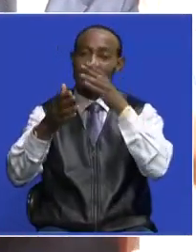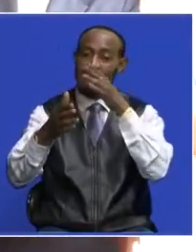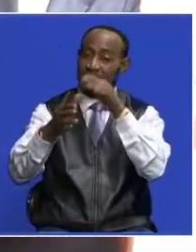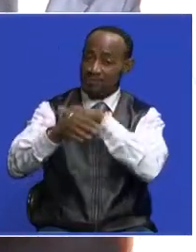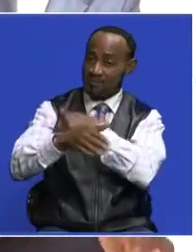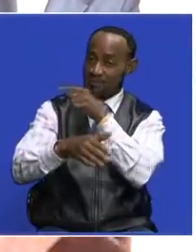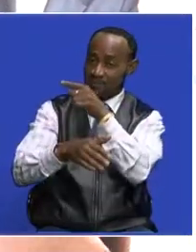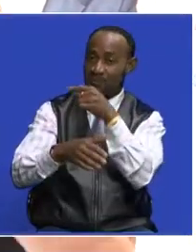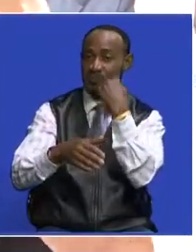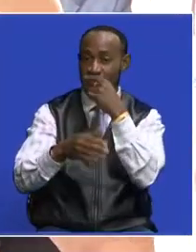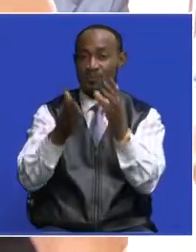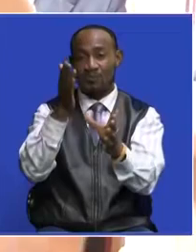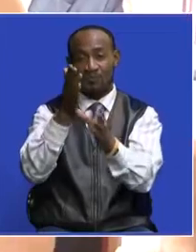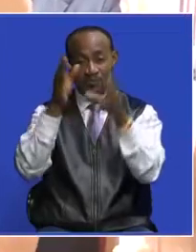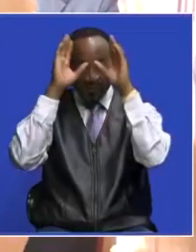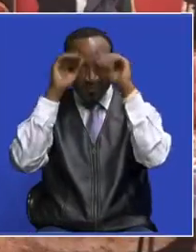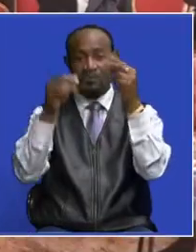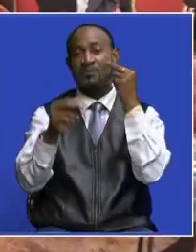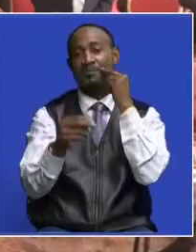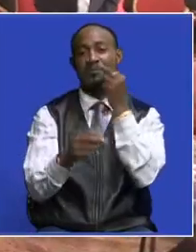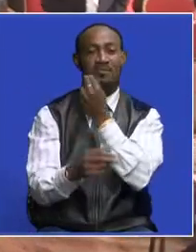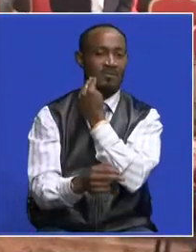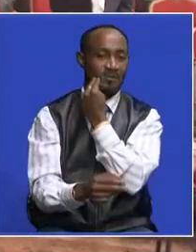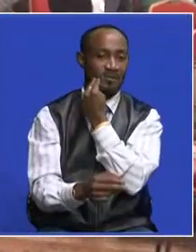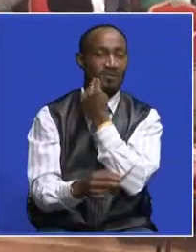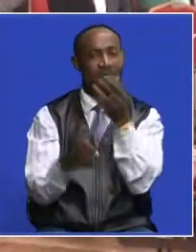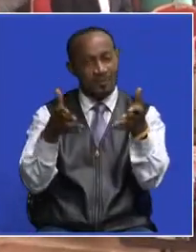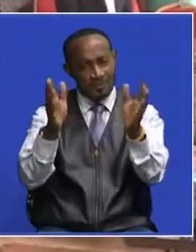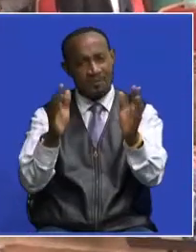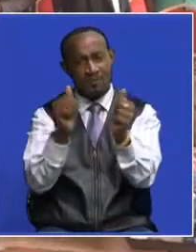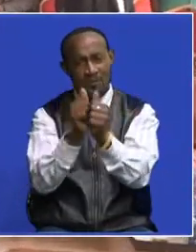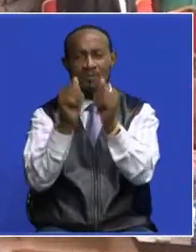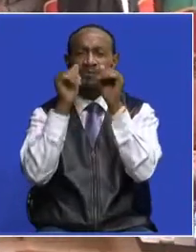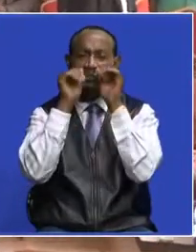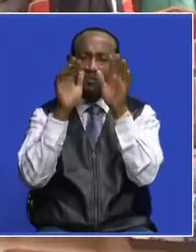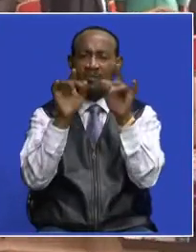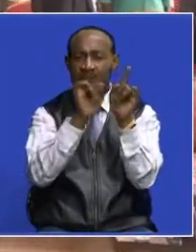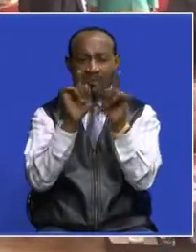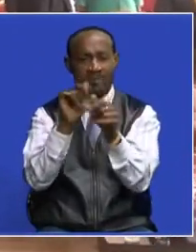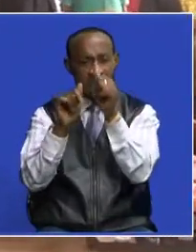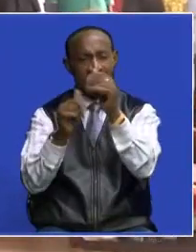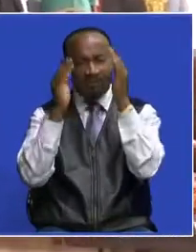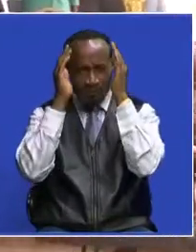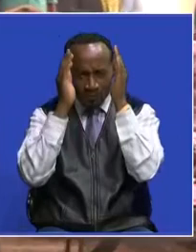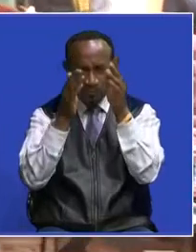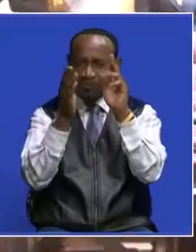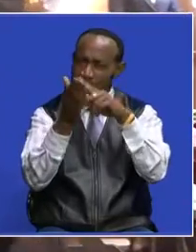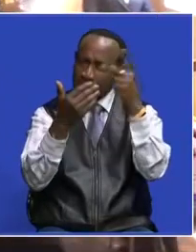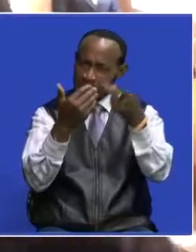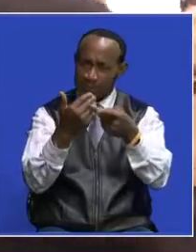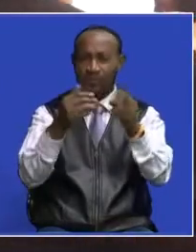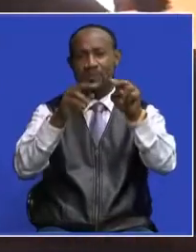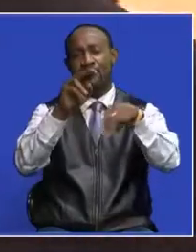Vice President-elect MUTALE NALUMANGO to the state. The release is with blessings as she embarks on her journey to serve the